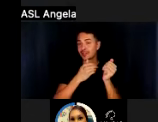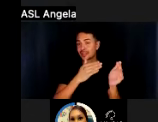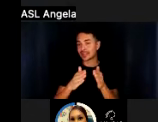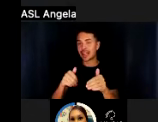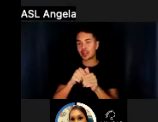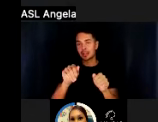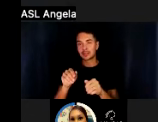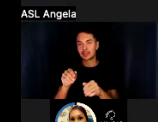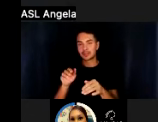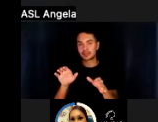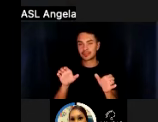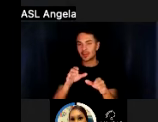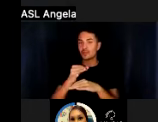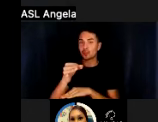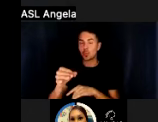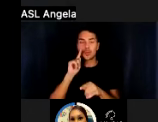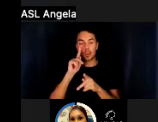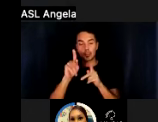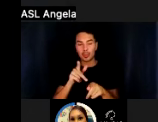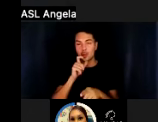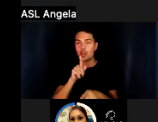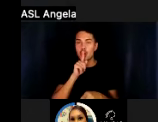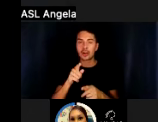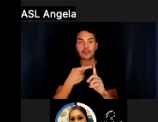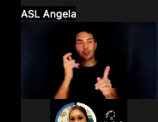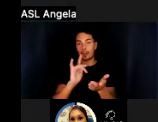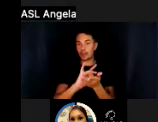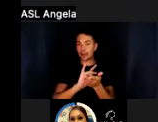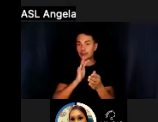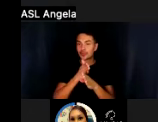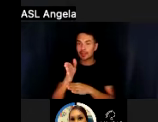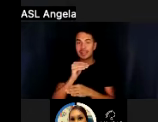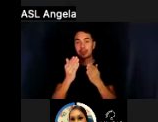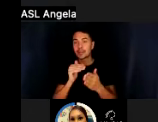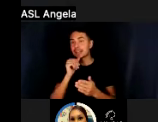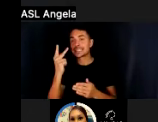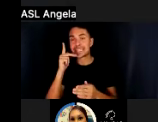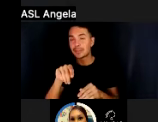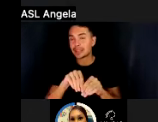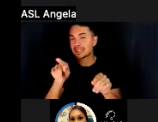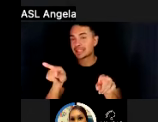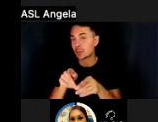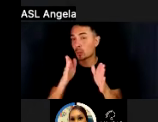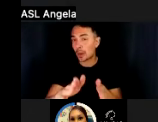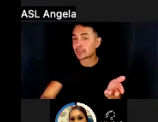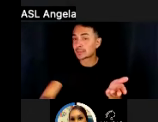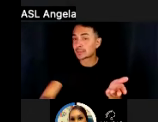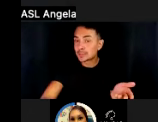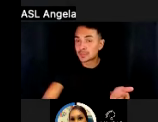forward to folks who are from the medical field and maybe not seeing them in the same way. So you can kind